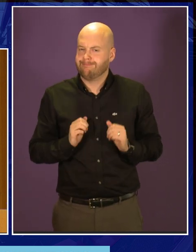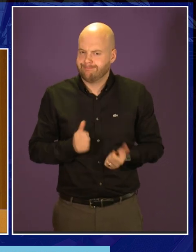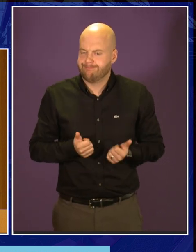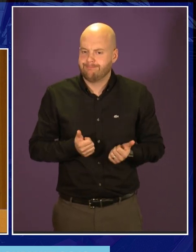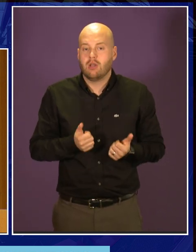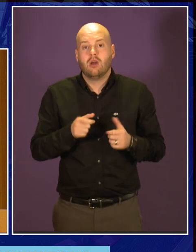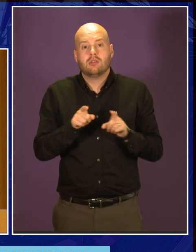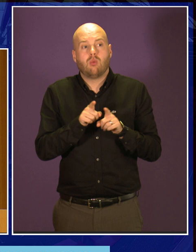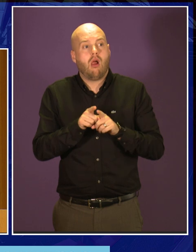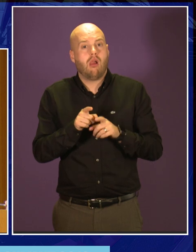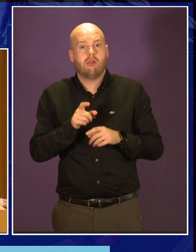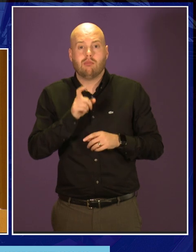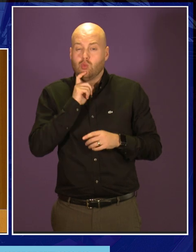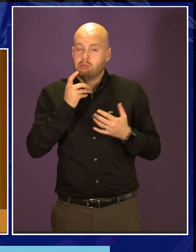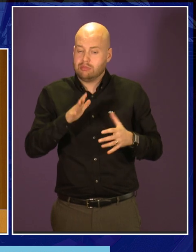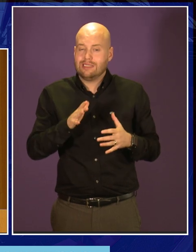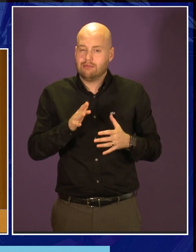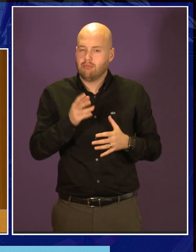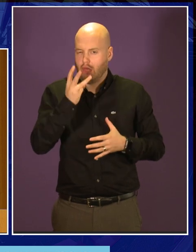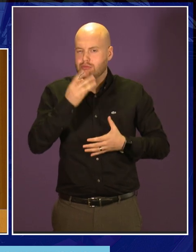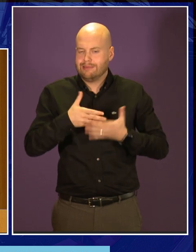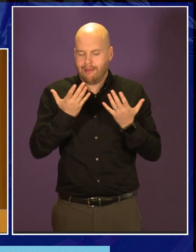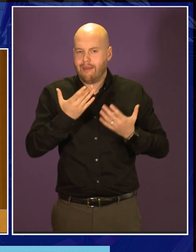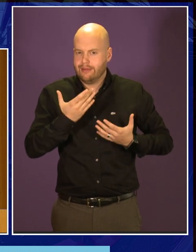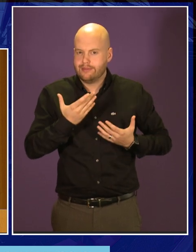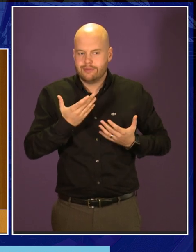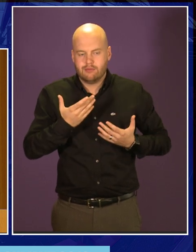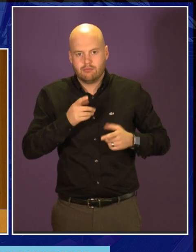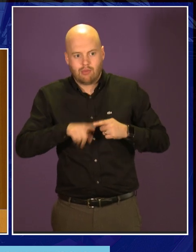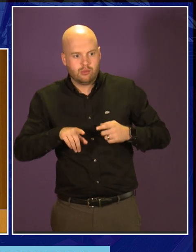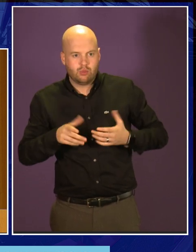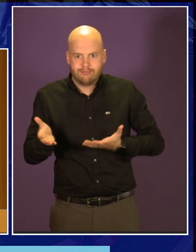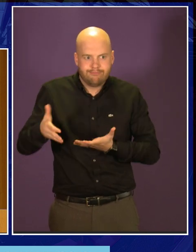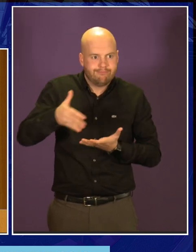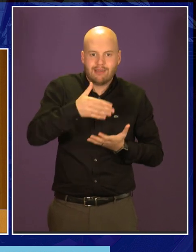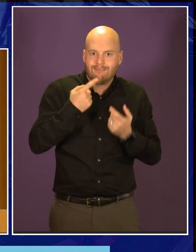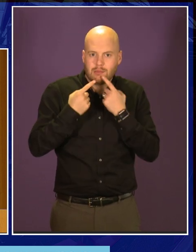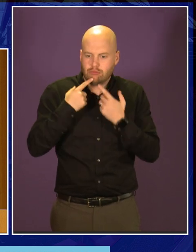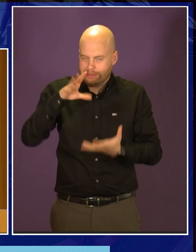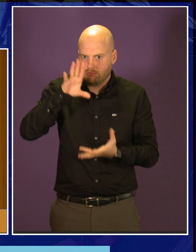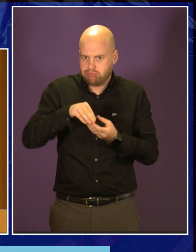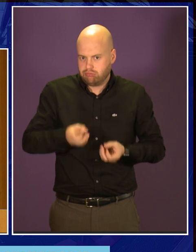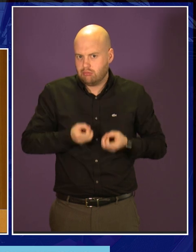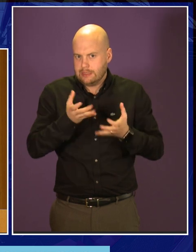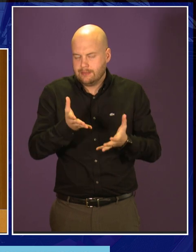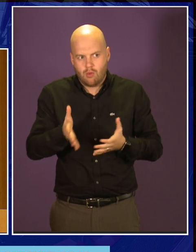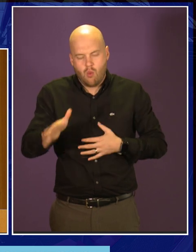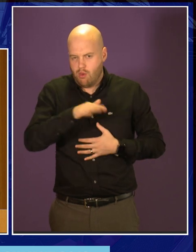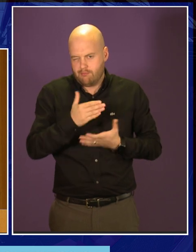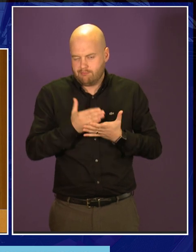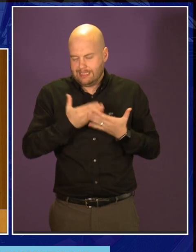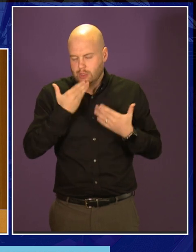the conference to bring back and to pull these strands together. I think we're all very grateful indeed for your work. We're now going to